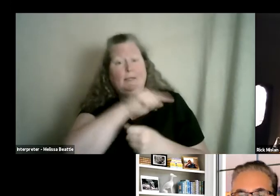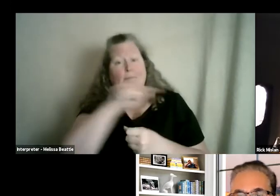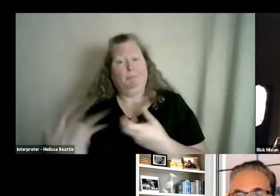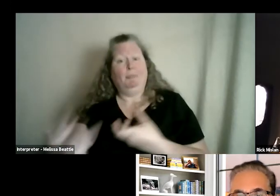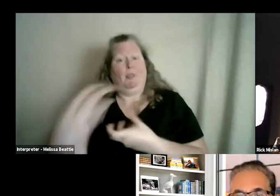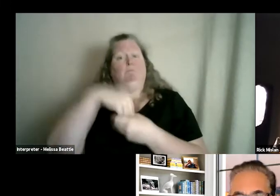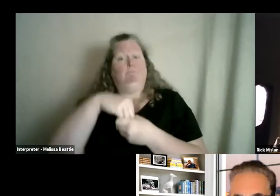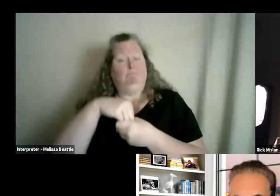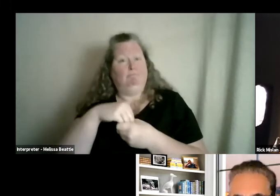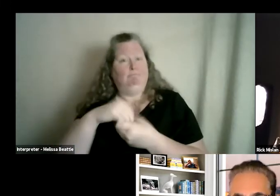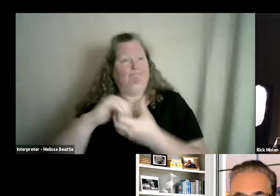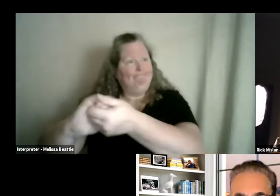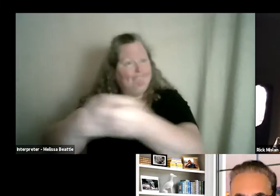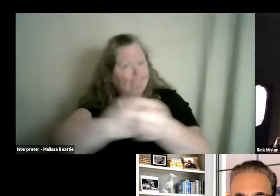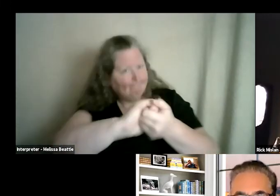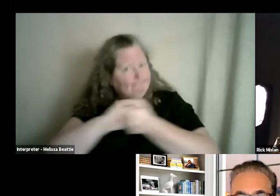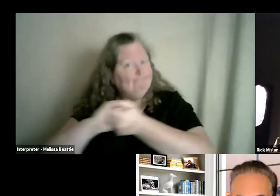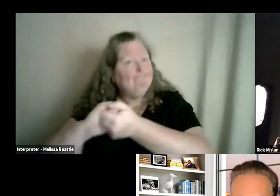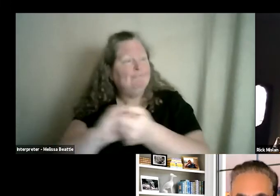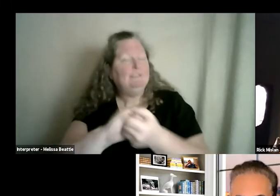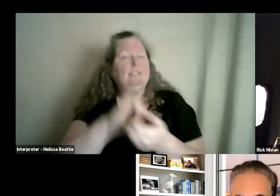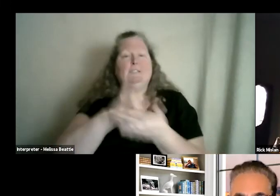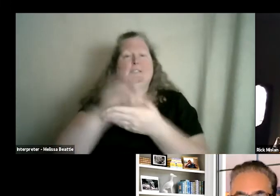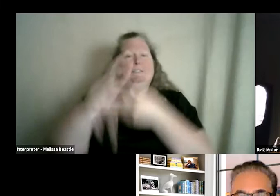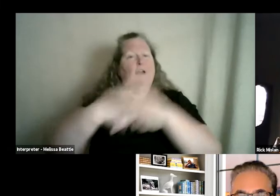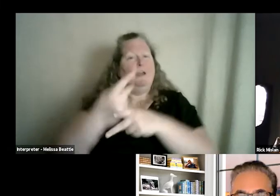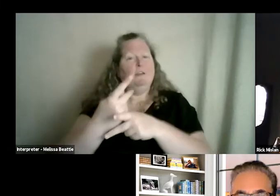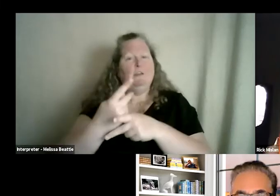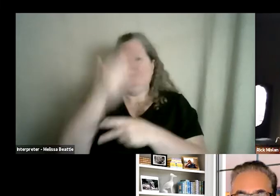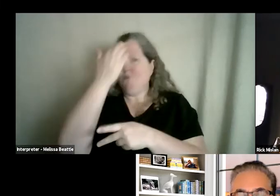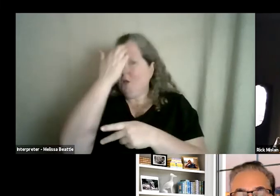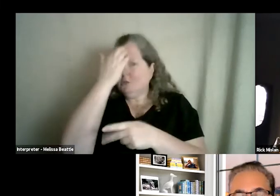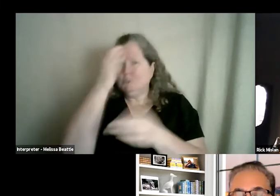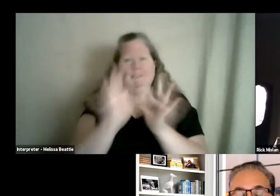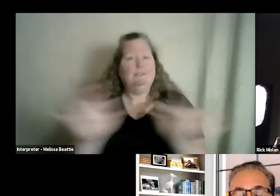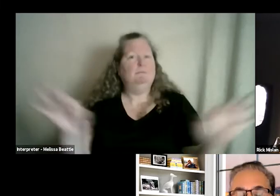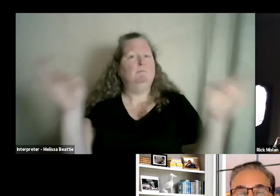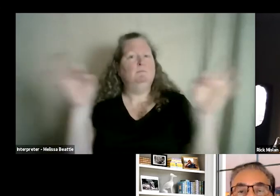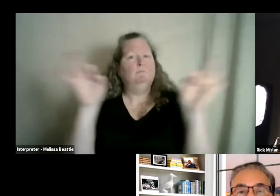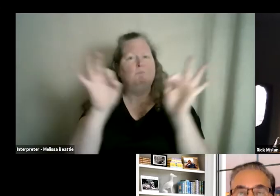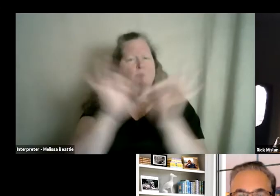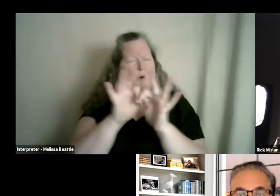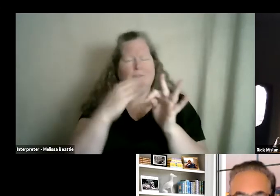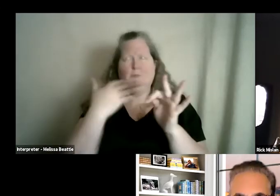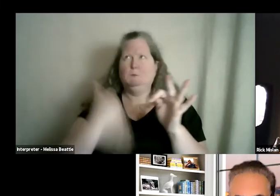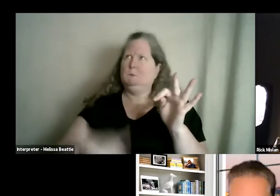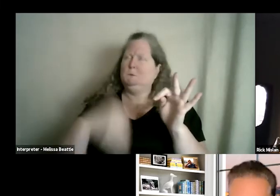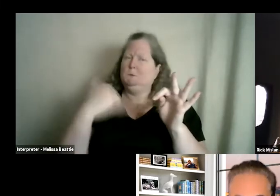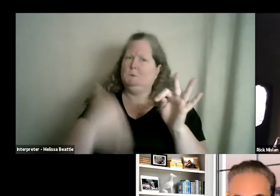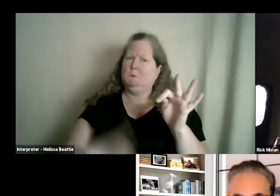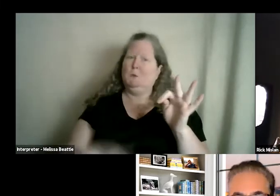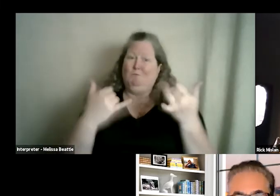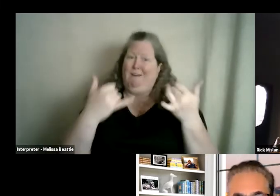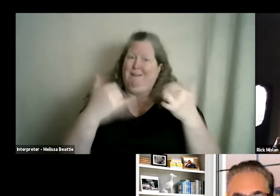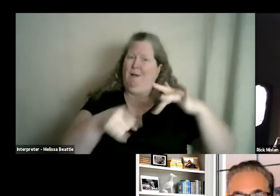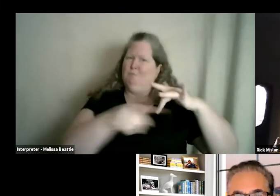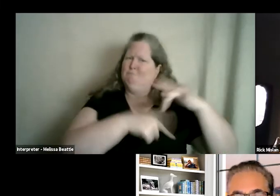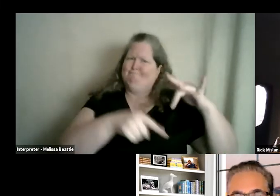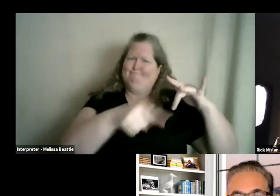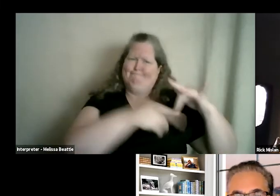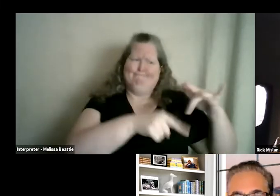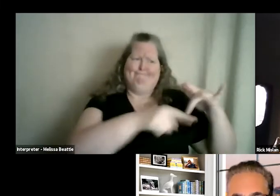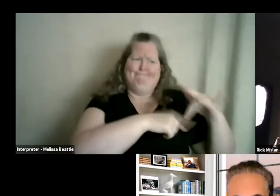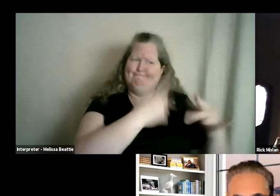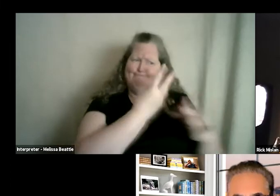exactly this kind of knowledge that is essential and desperately missing today